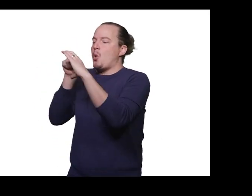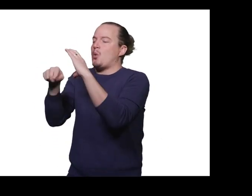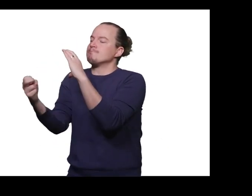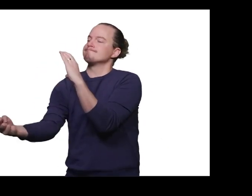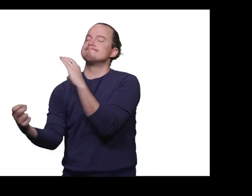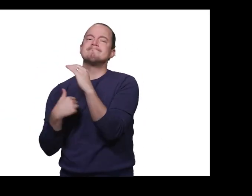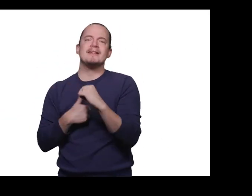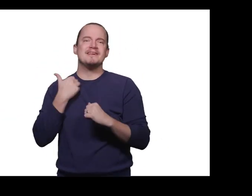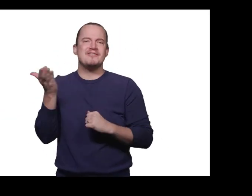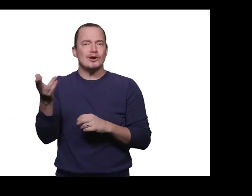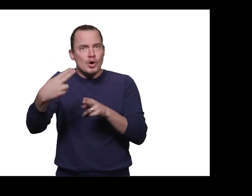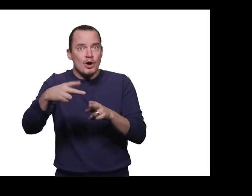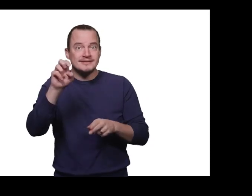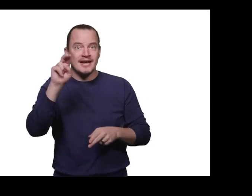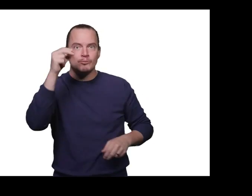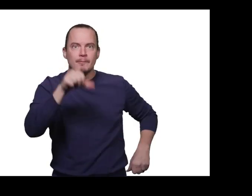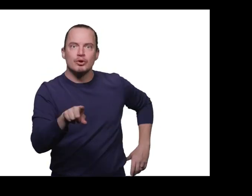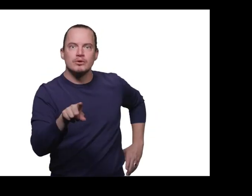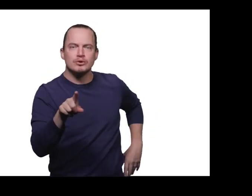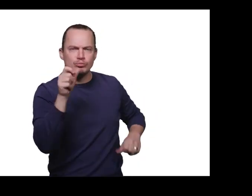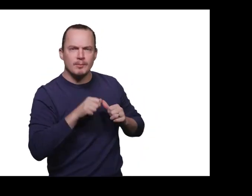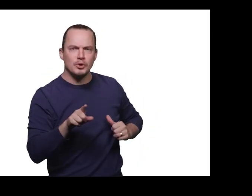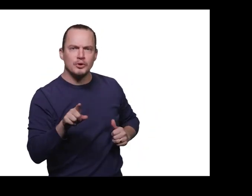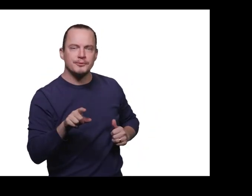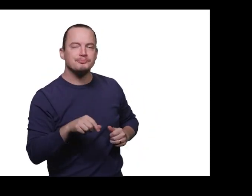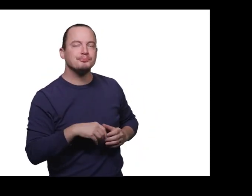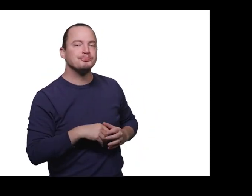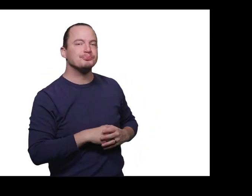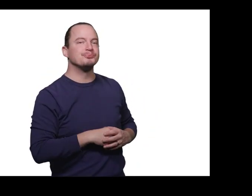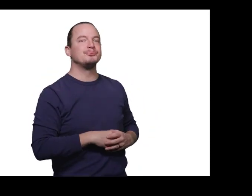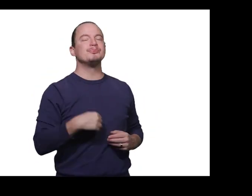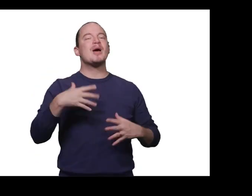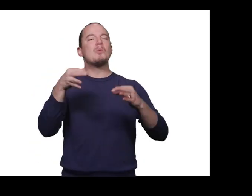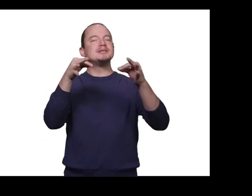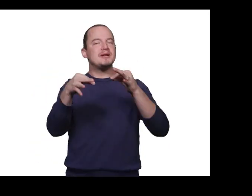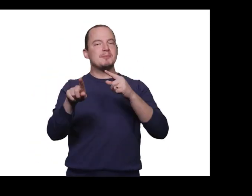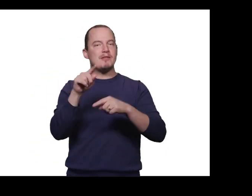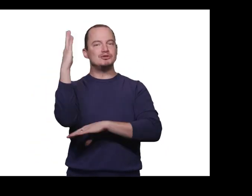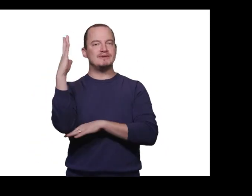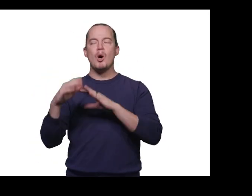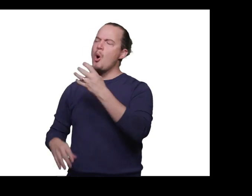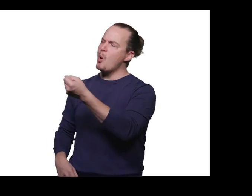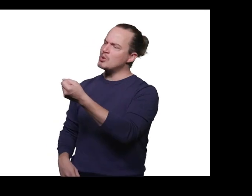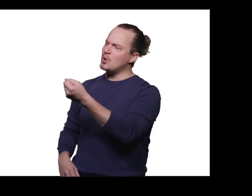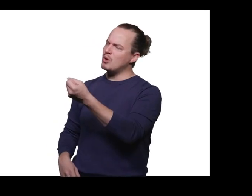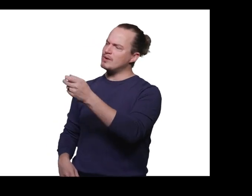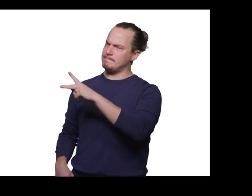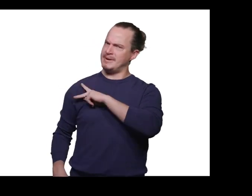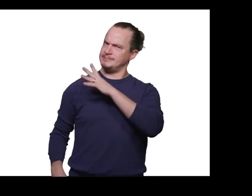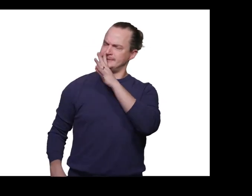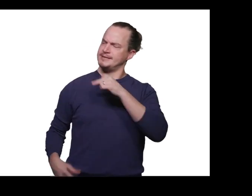den. Remember that? Let me tell you some more about my tree. Well, let me tell you some more about this tree.